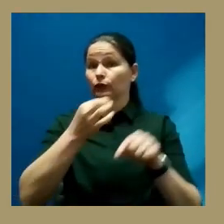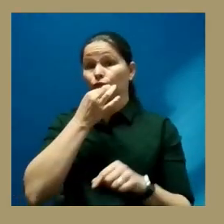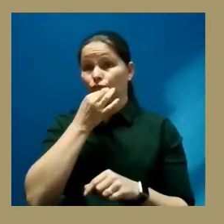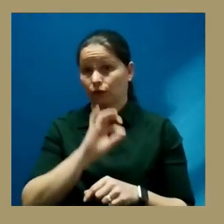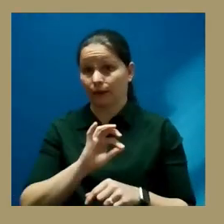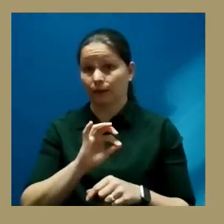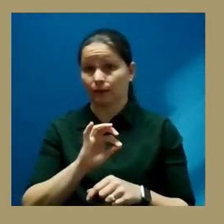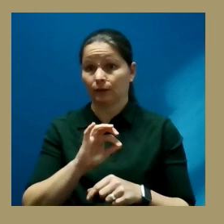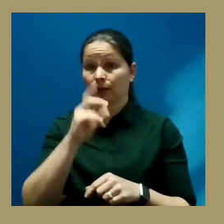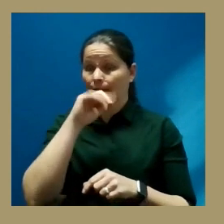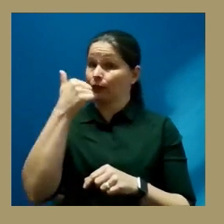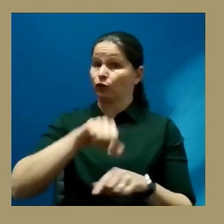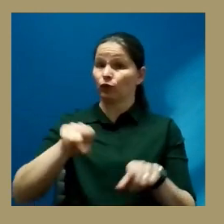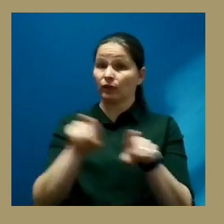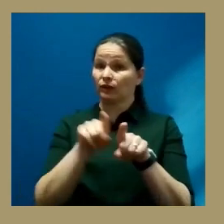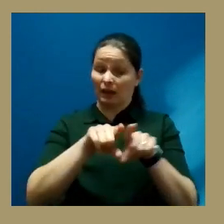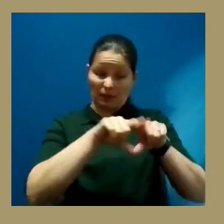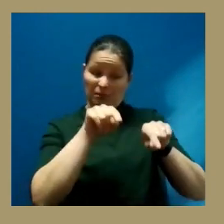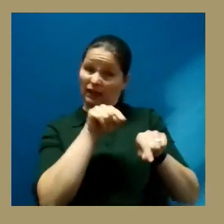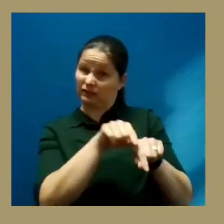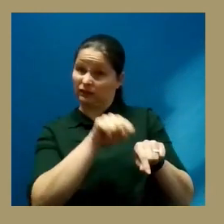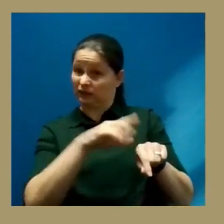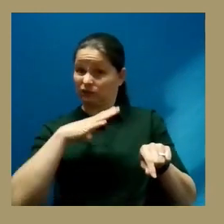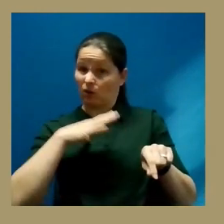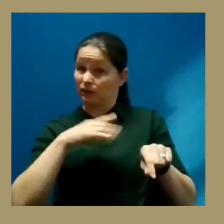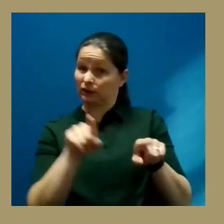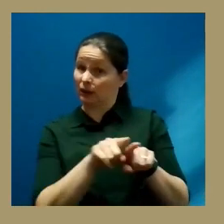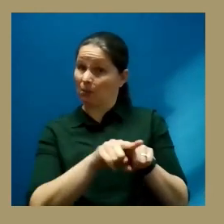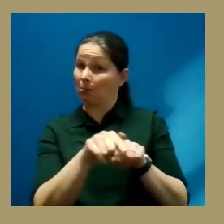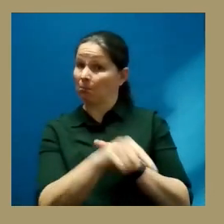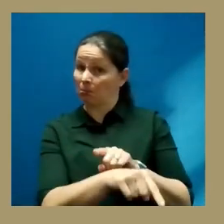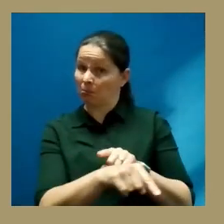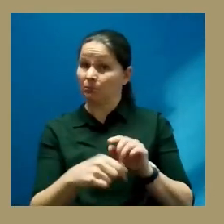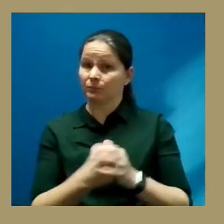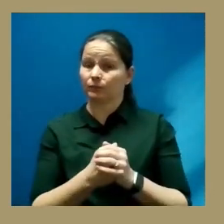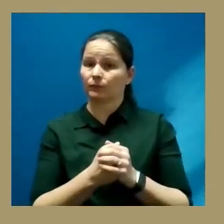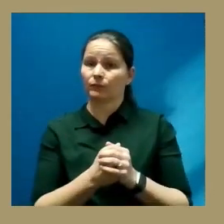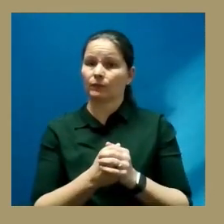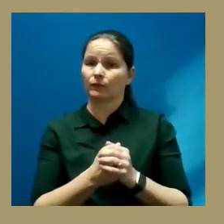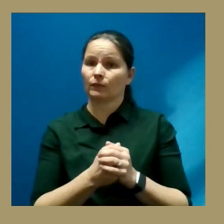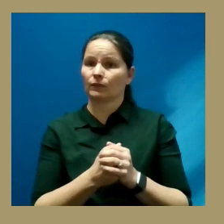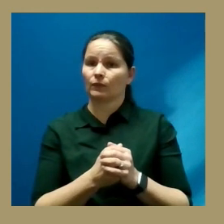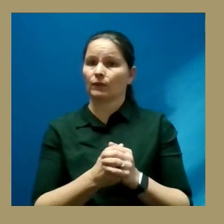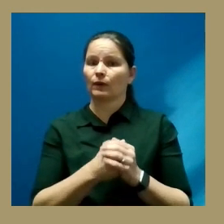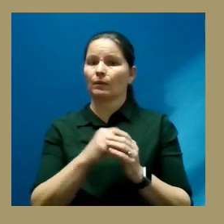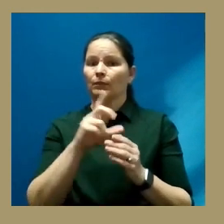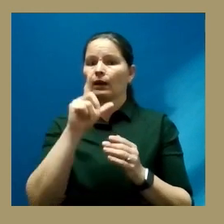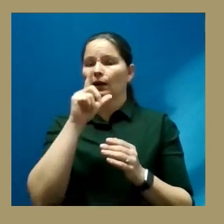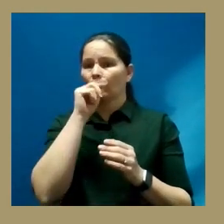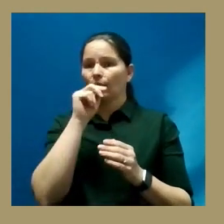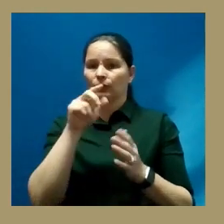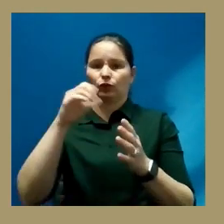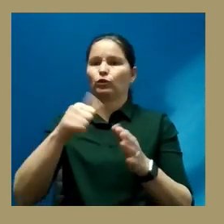you use your plastic seniors card or senior business discount card, but essentially it can be verified by a QR code by the Service Victoria